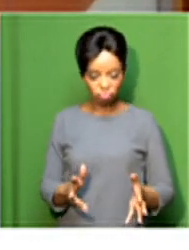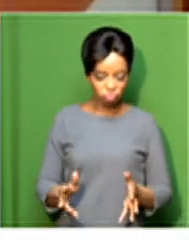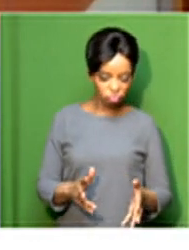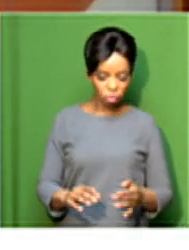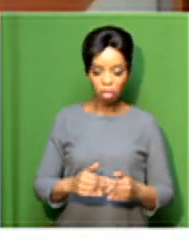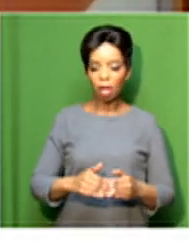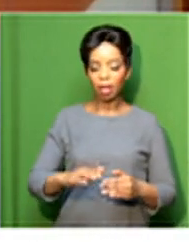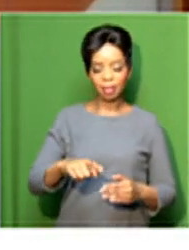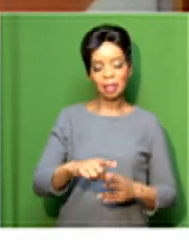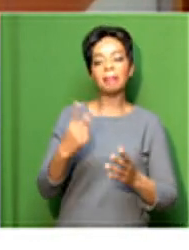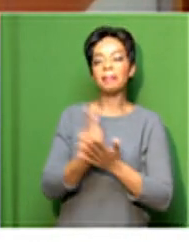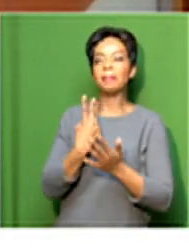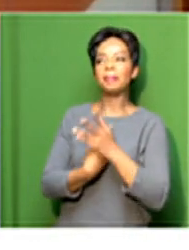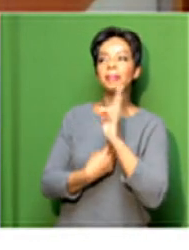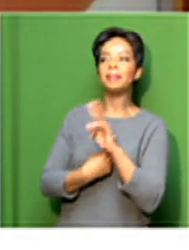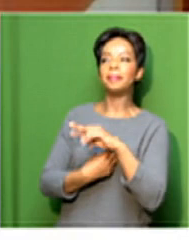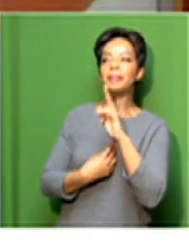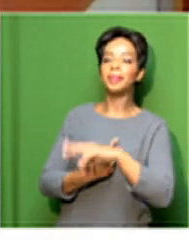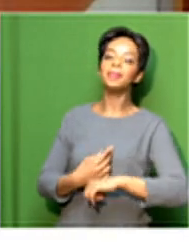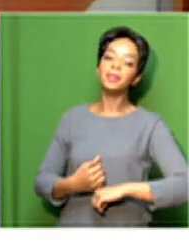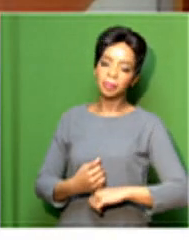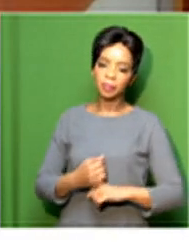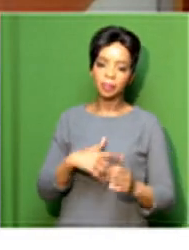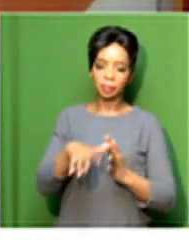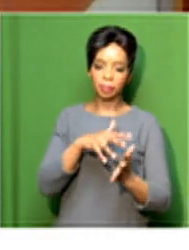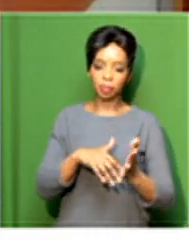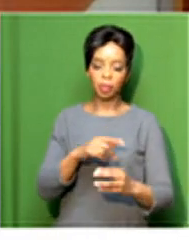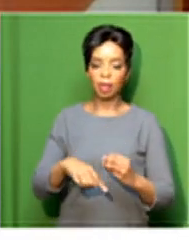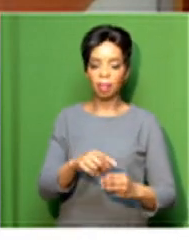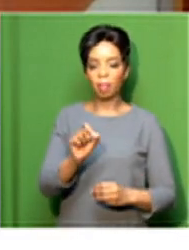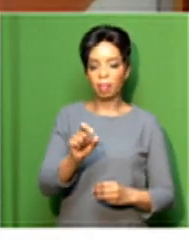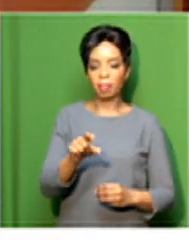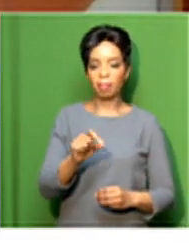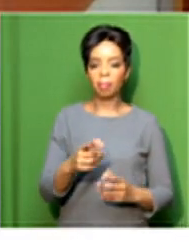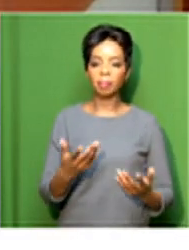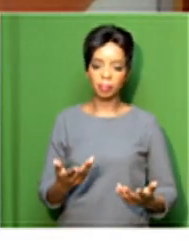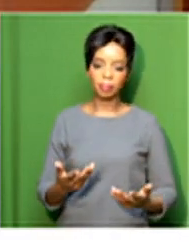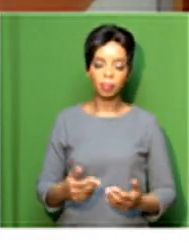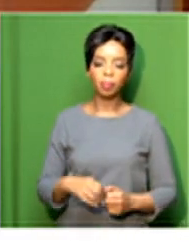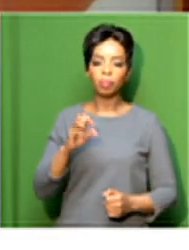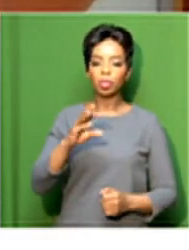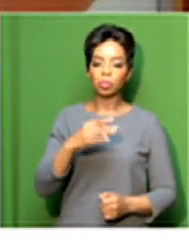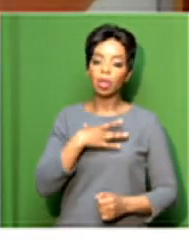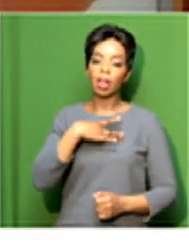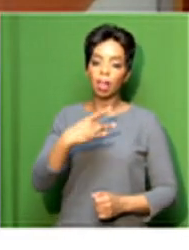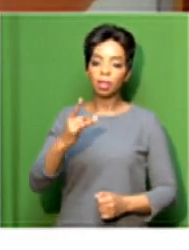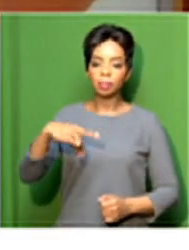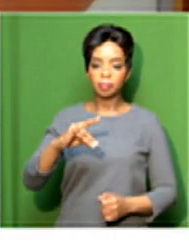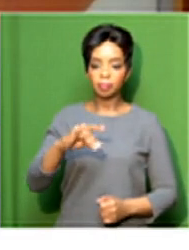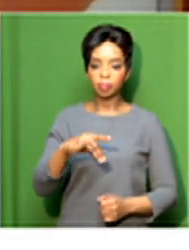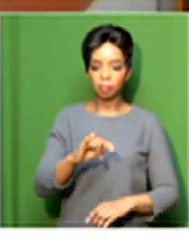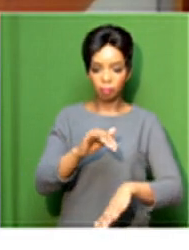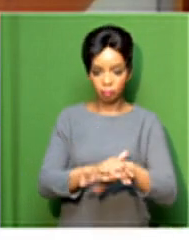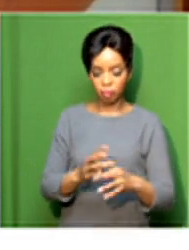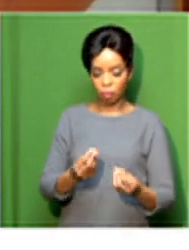this bond, and that's what the story's about, his year in the wild and his friendship with an